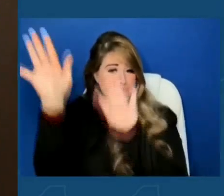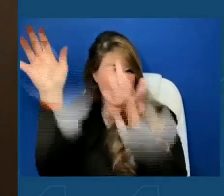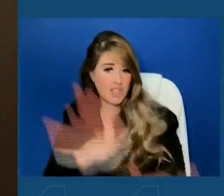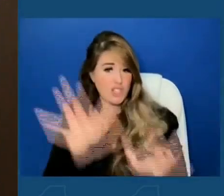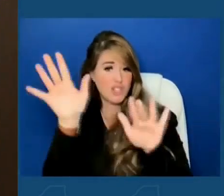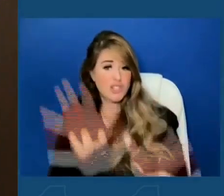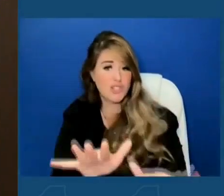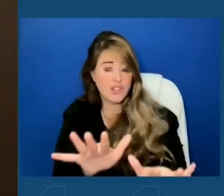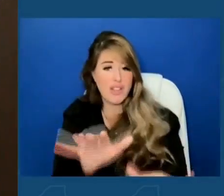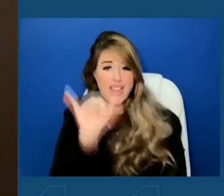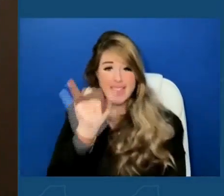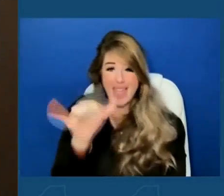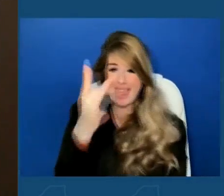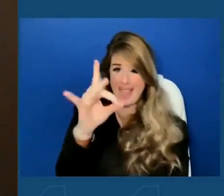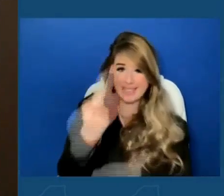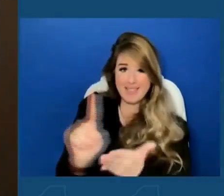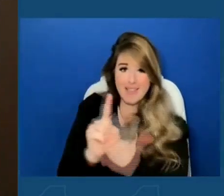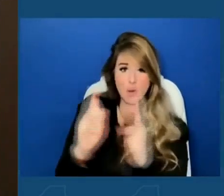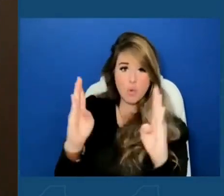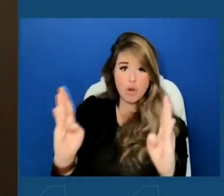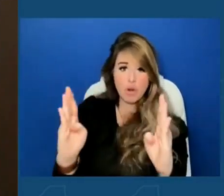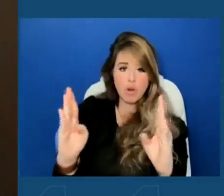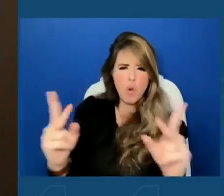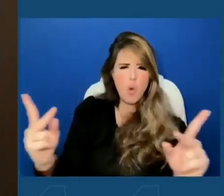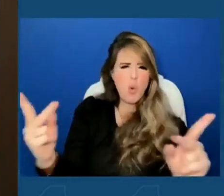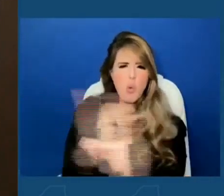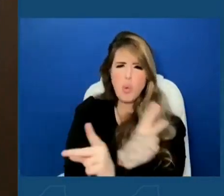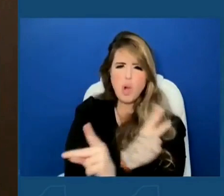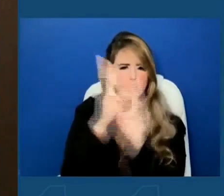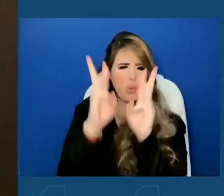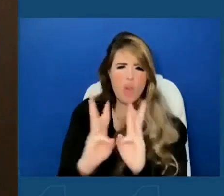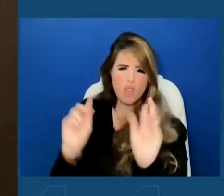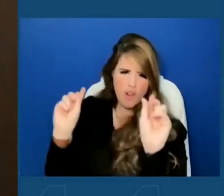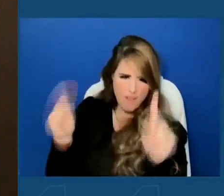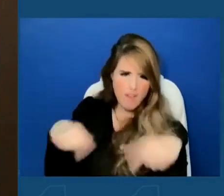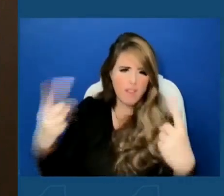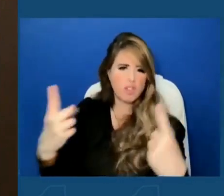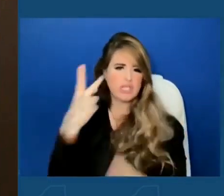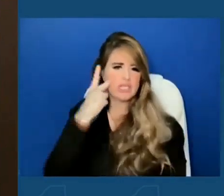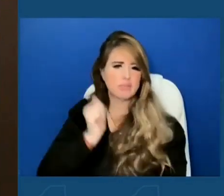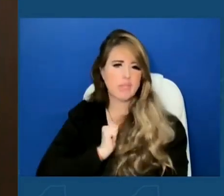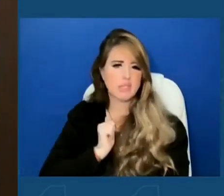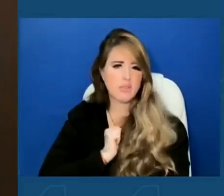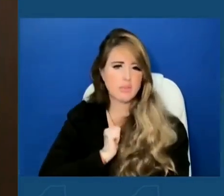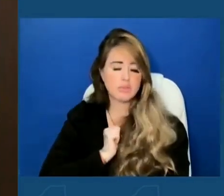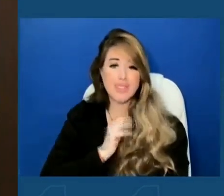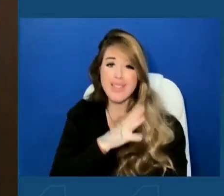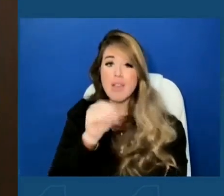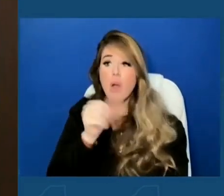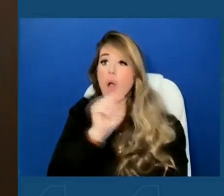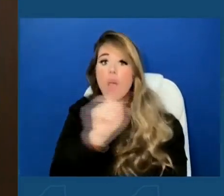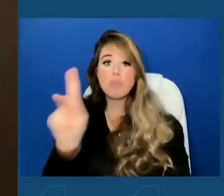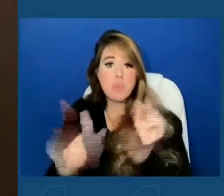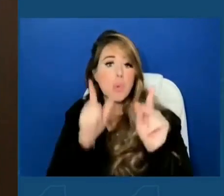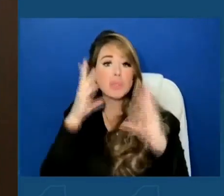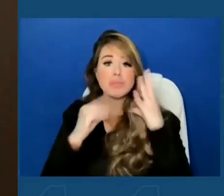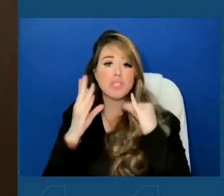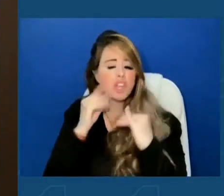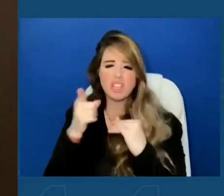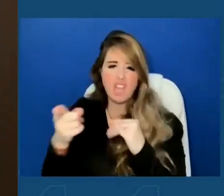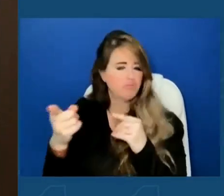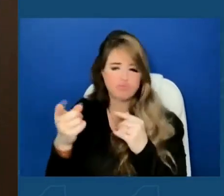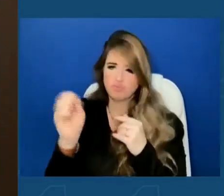that 18-hour period was the worst period of weather I have ever seen, and other people who've got a lot more experience than me said the same thing.